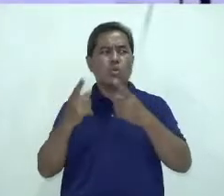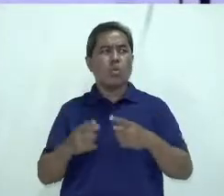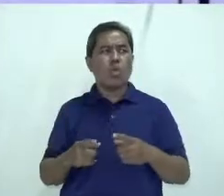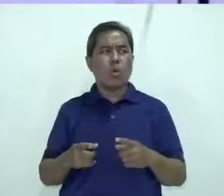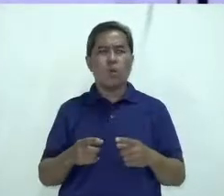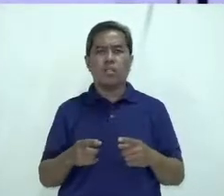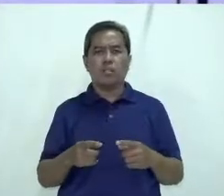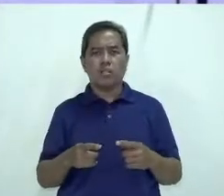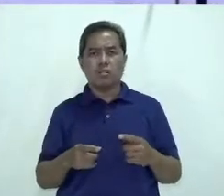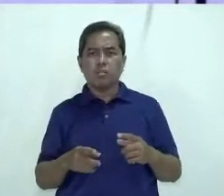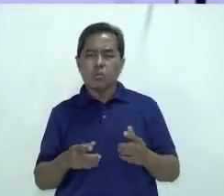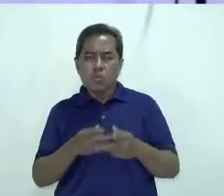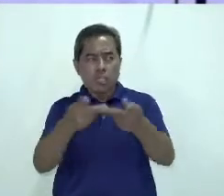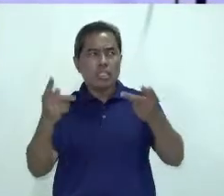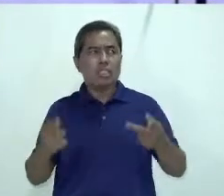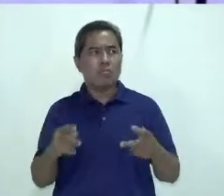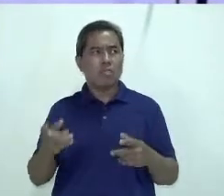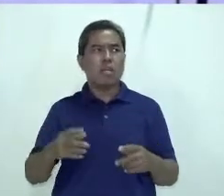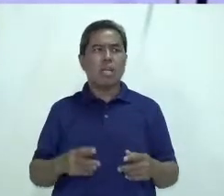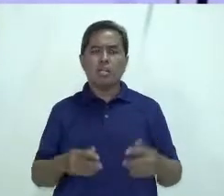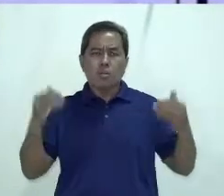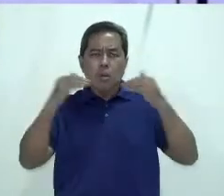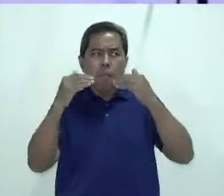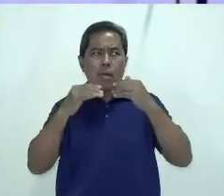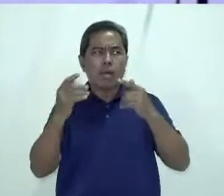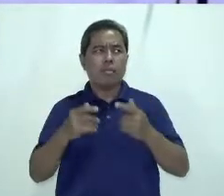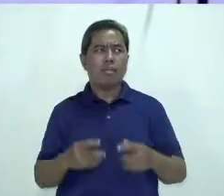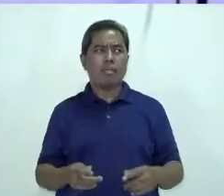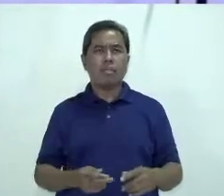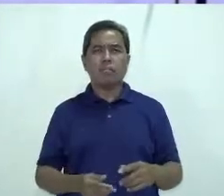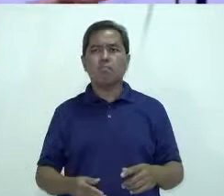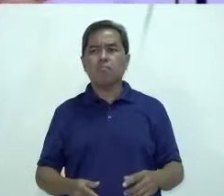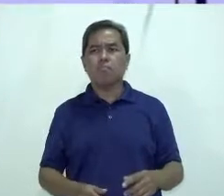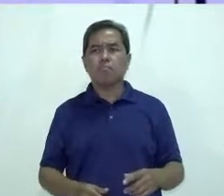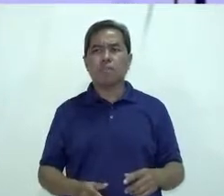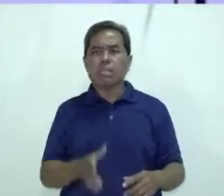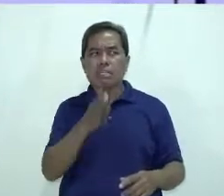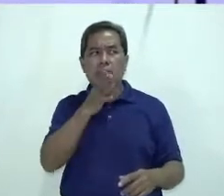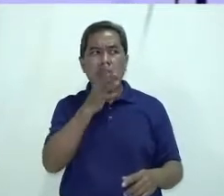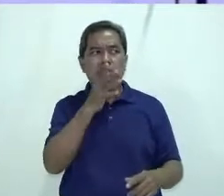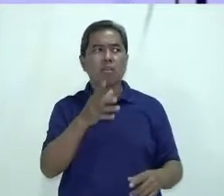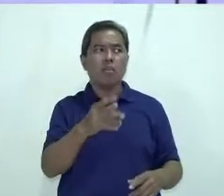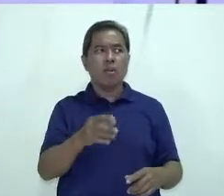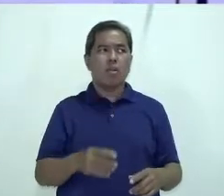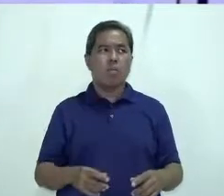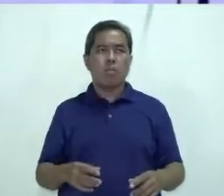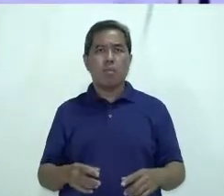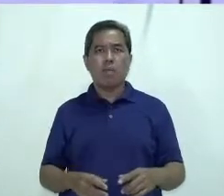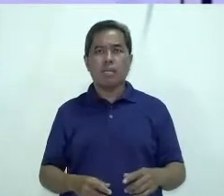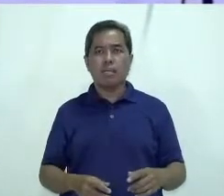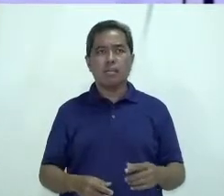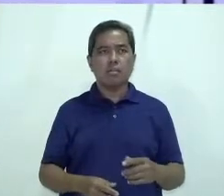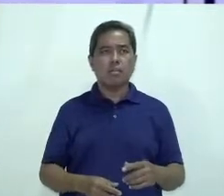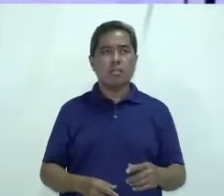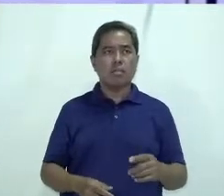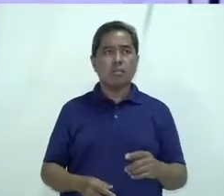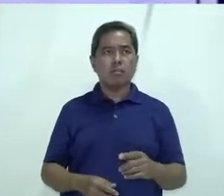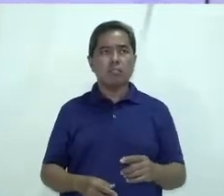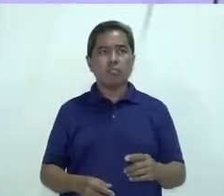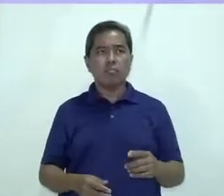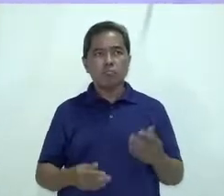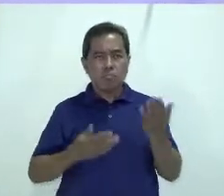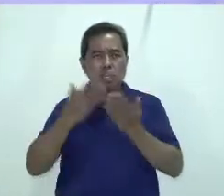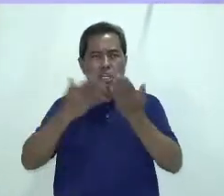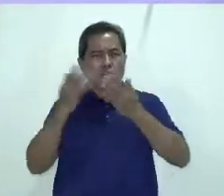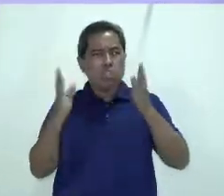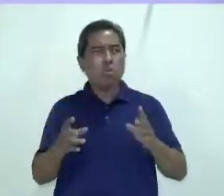female slave who had a spirit by which she predicted the future." And this female slave was